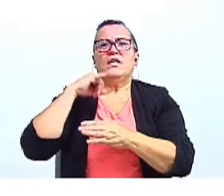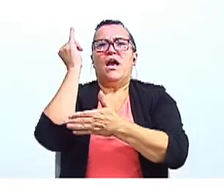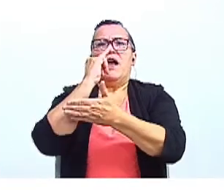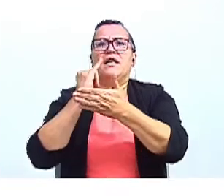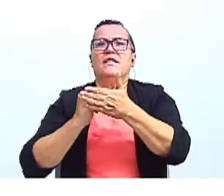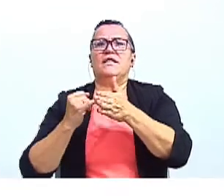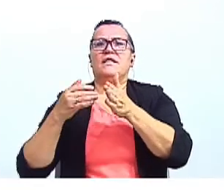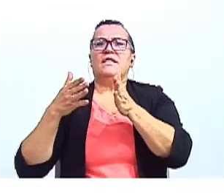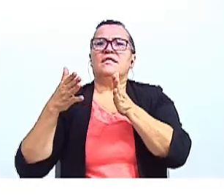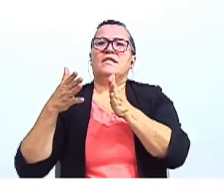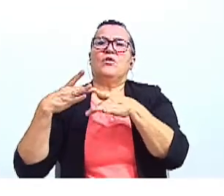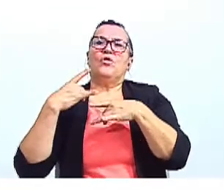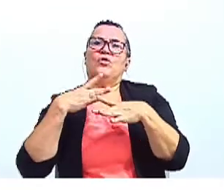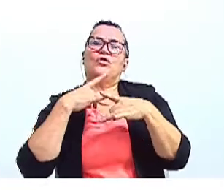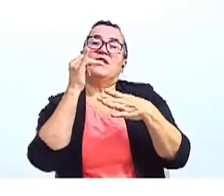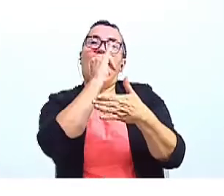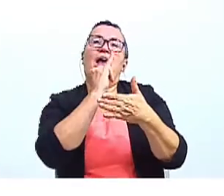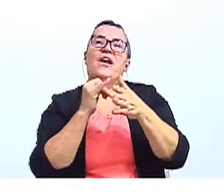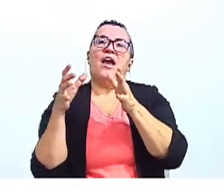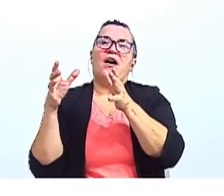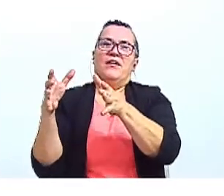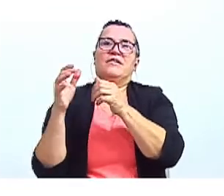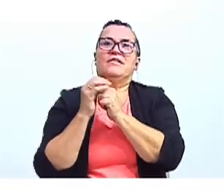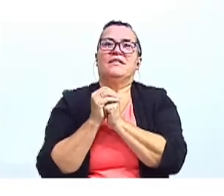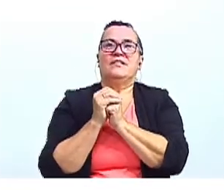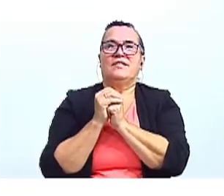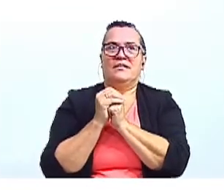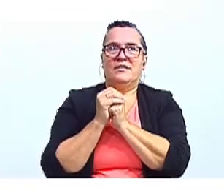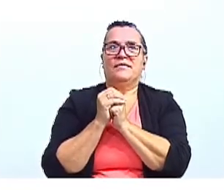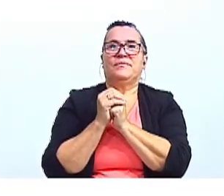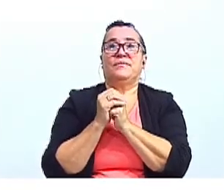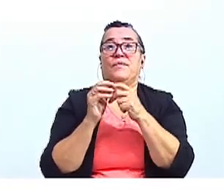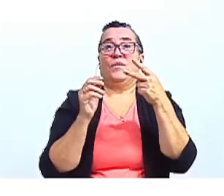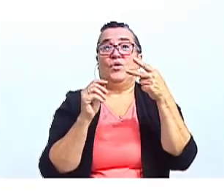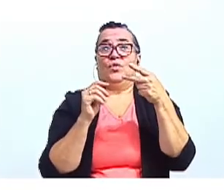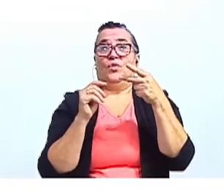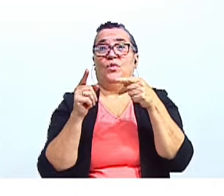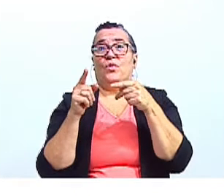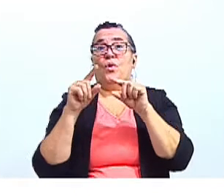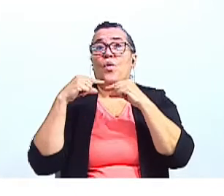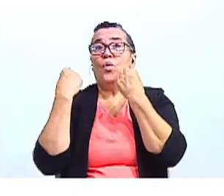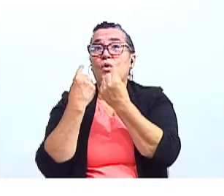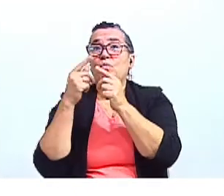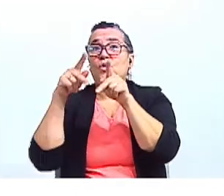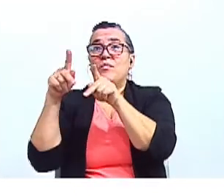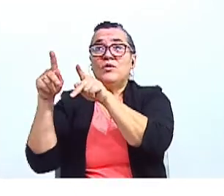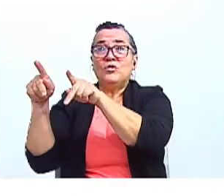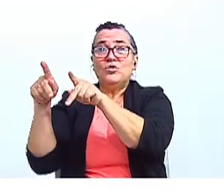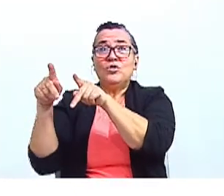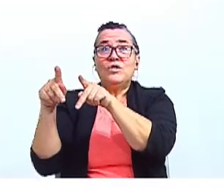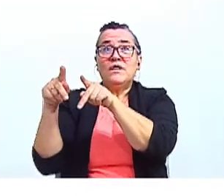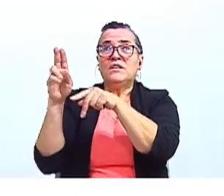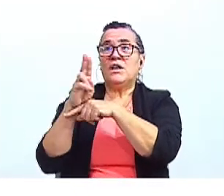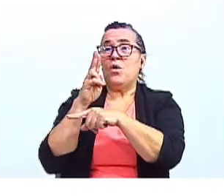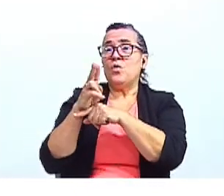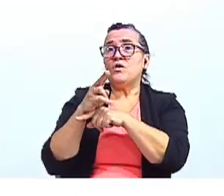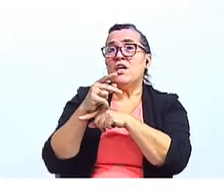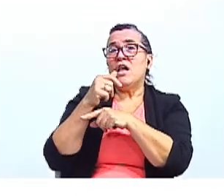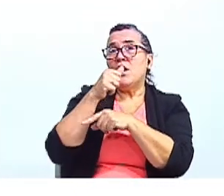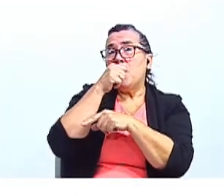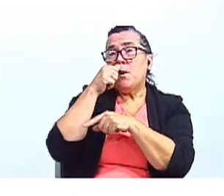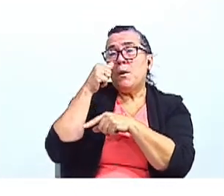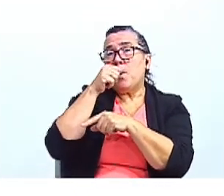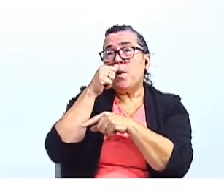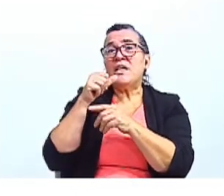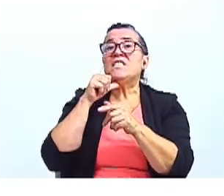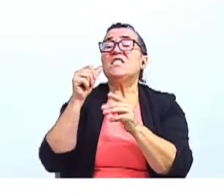artistic or interested in the arts. Number 2, a group of people who use illegal drugs